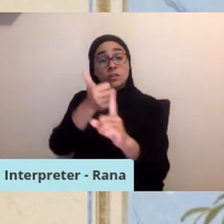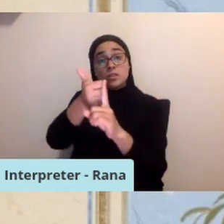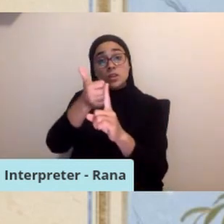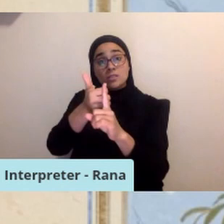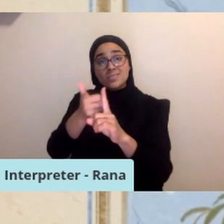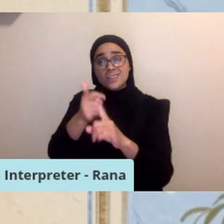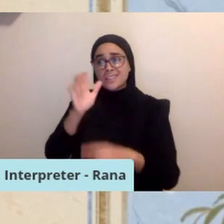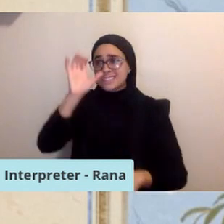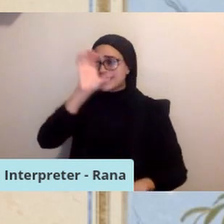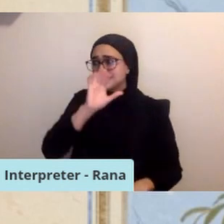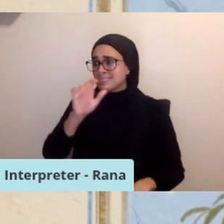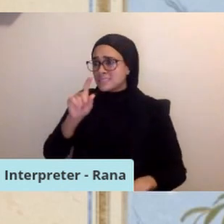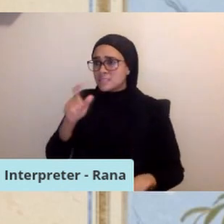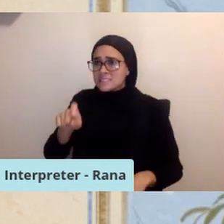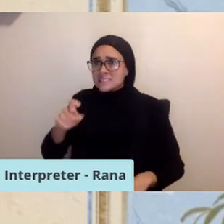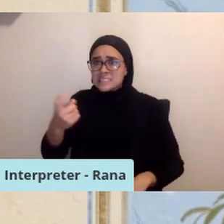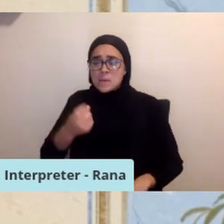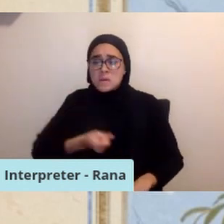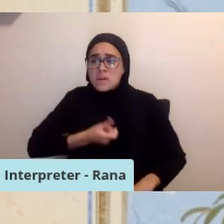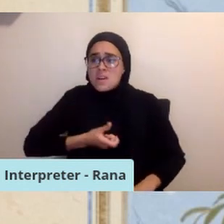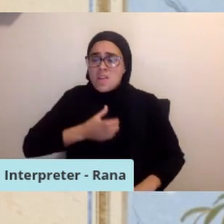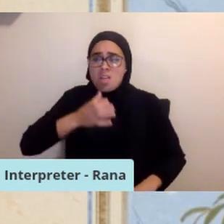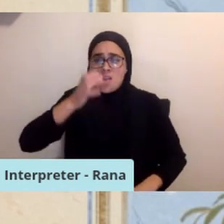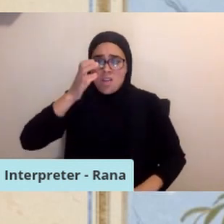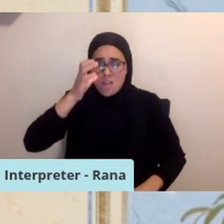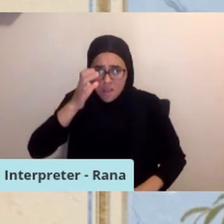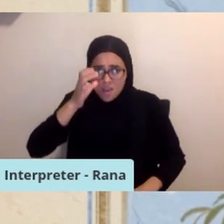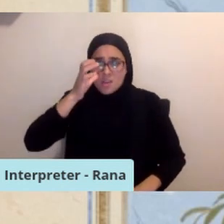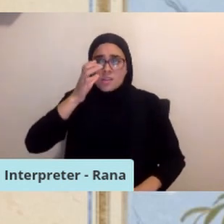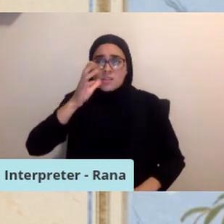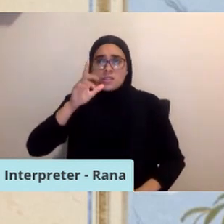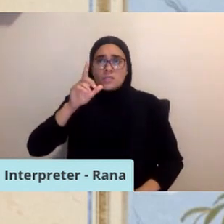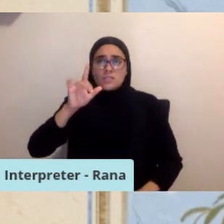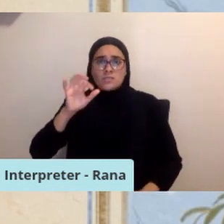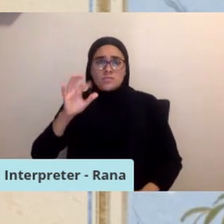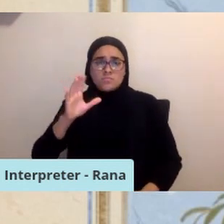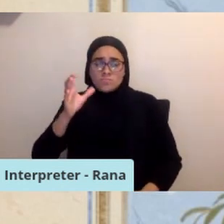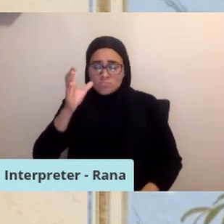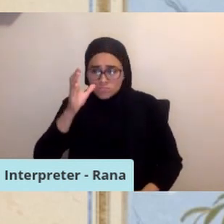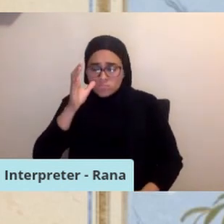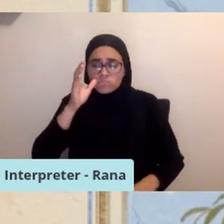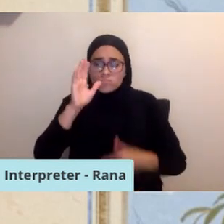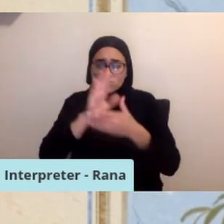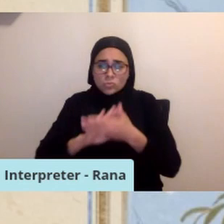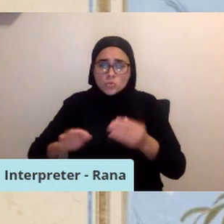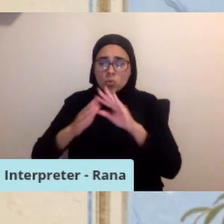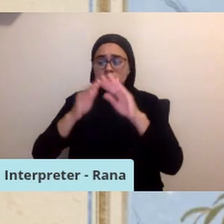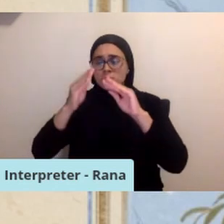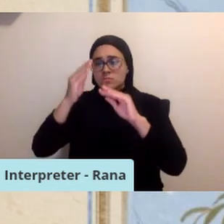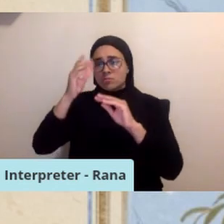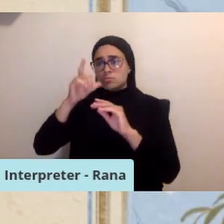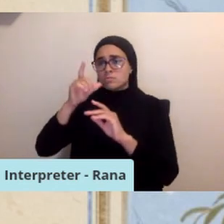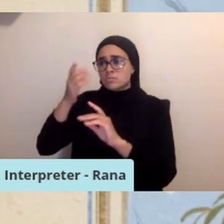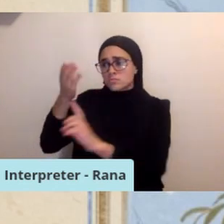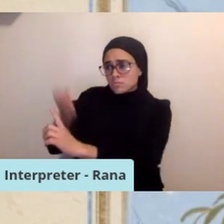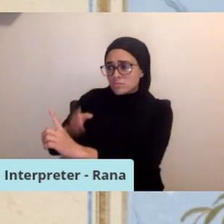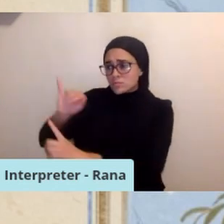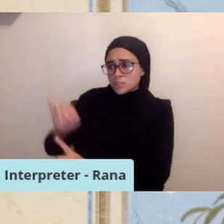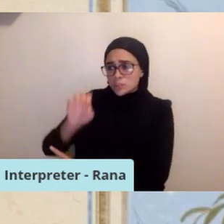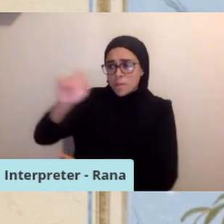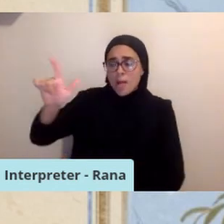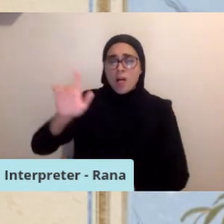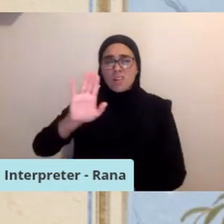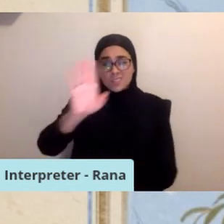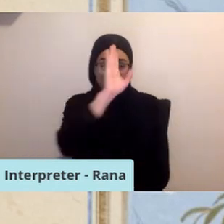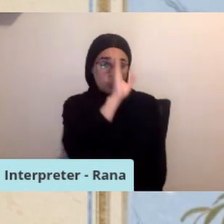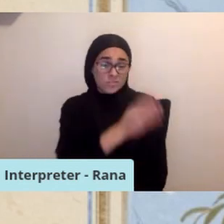the vicinity to hear you, to hear that you yearn to know about Jamal, your son, the person, more